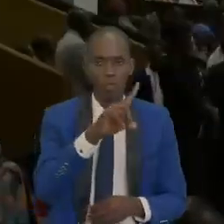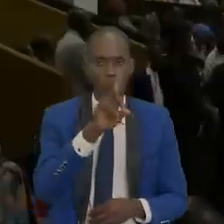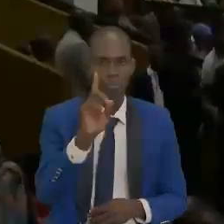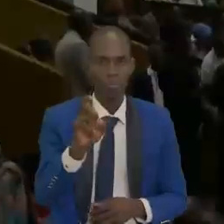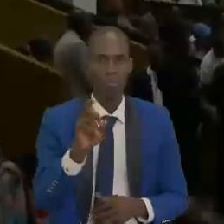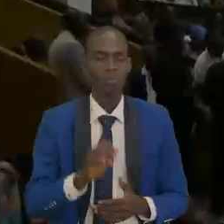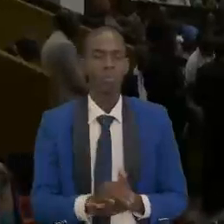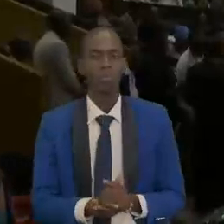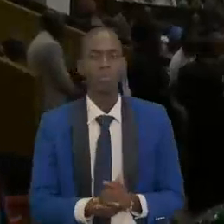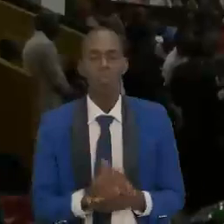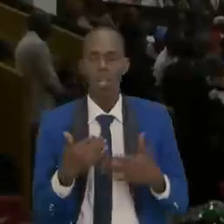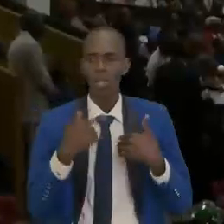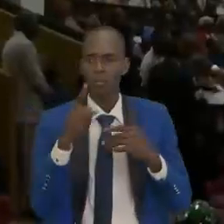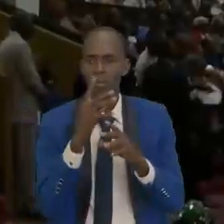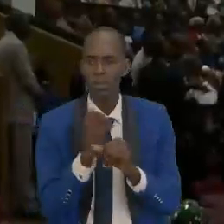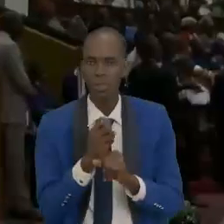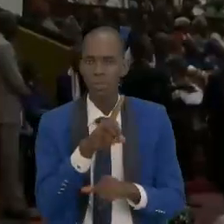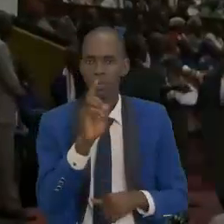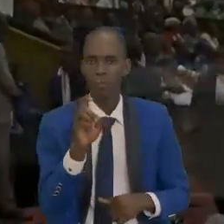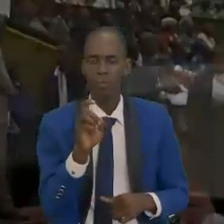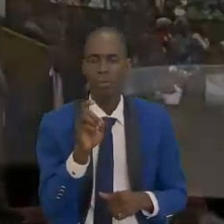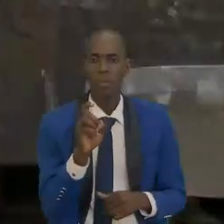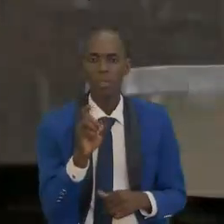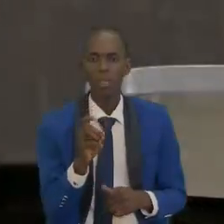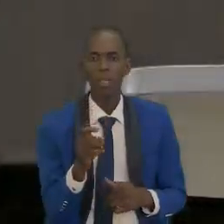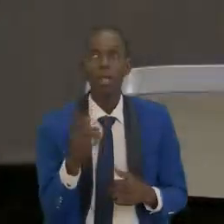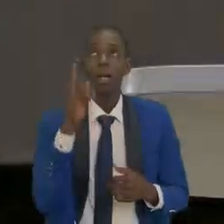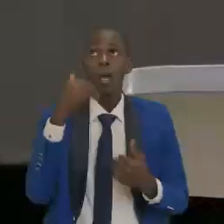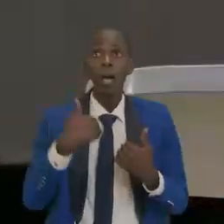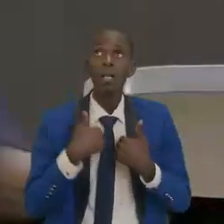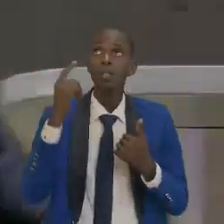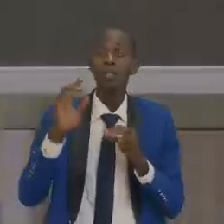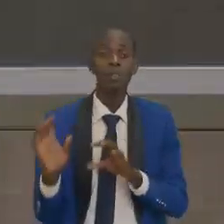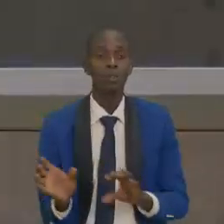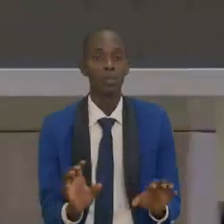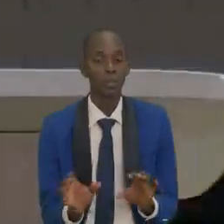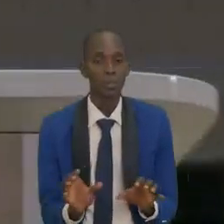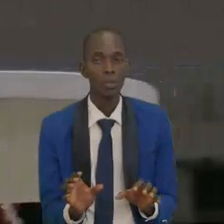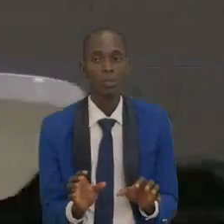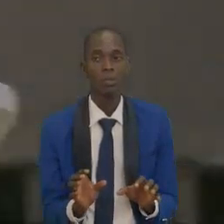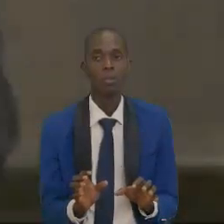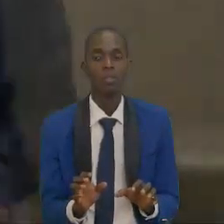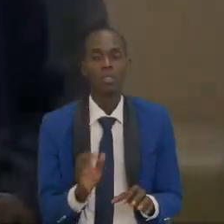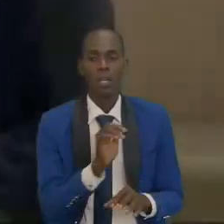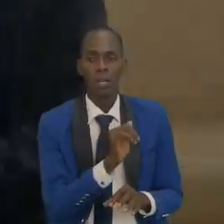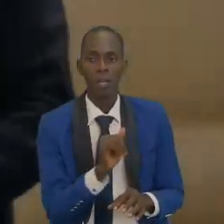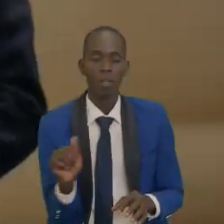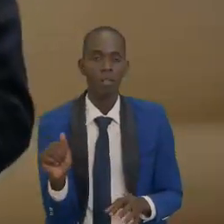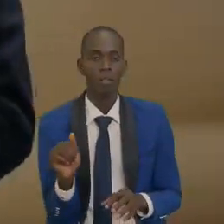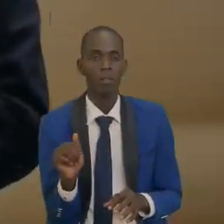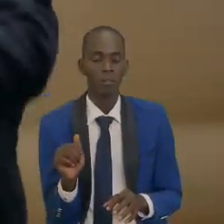have you received I see performed in but she shall conceive